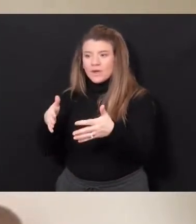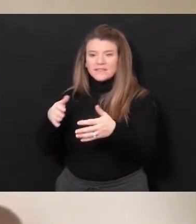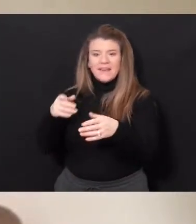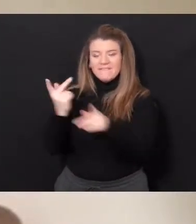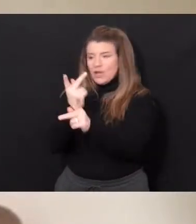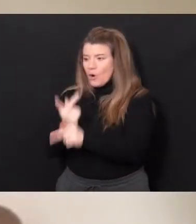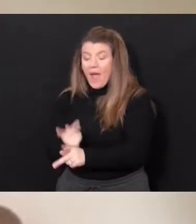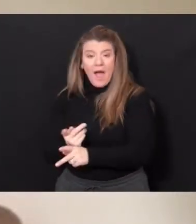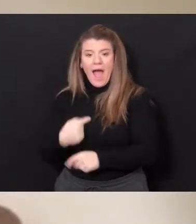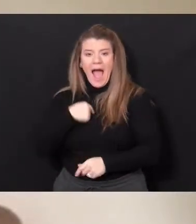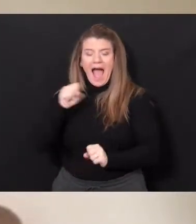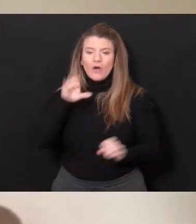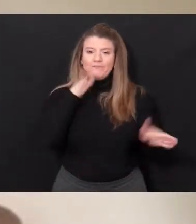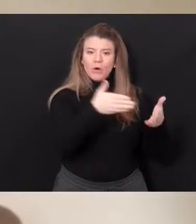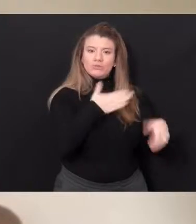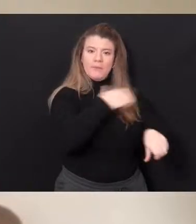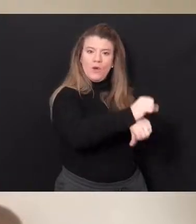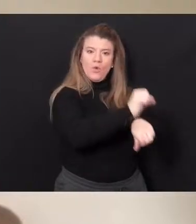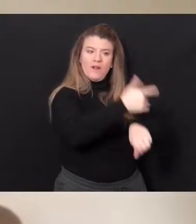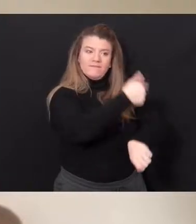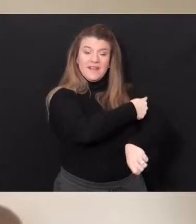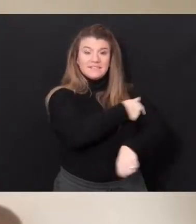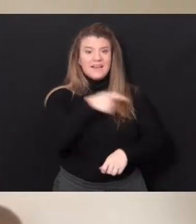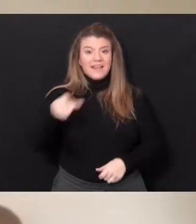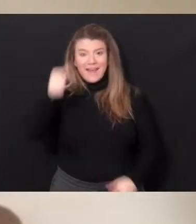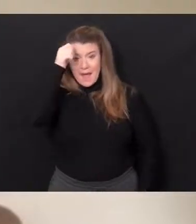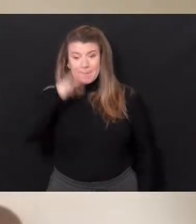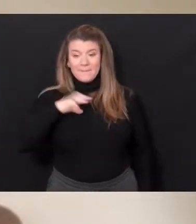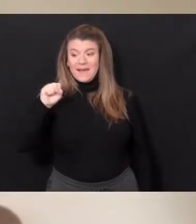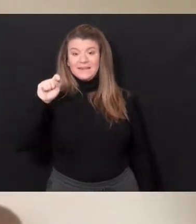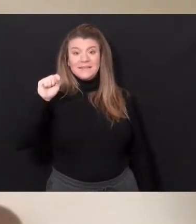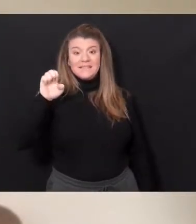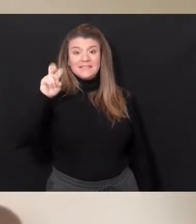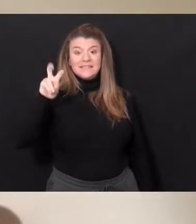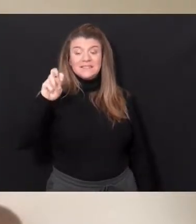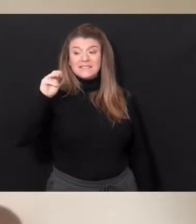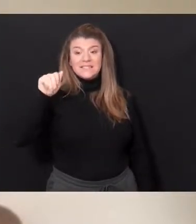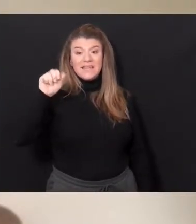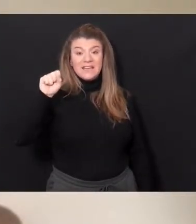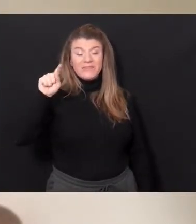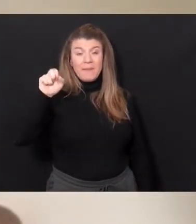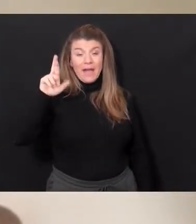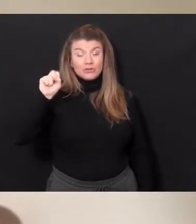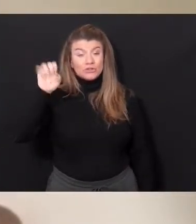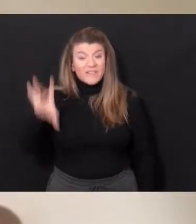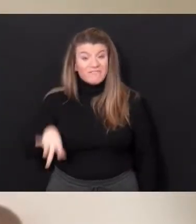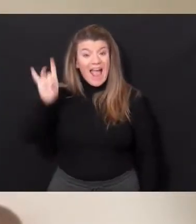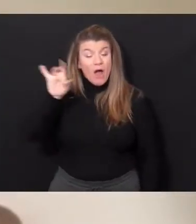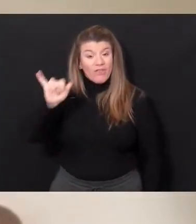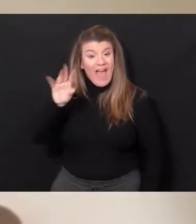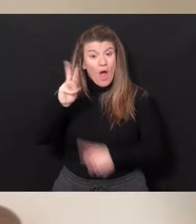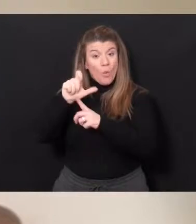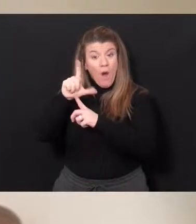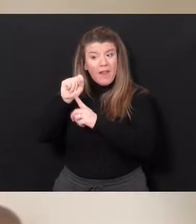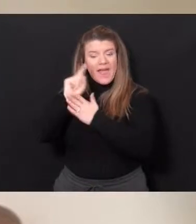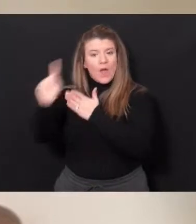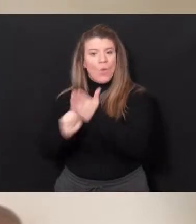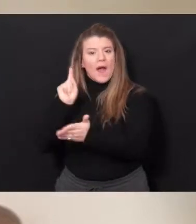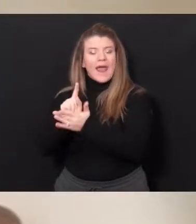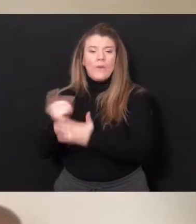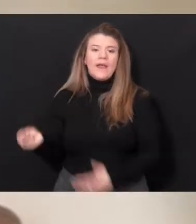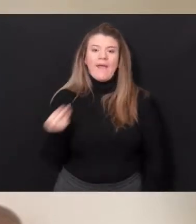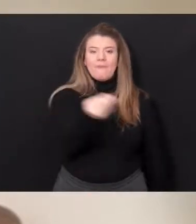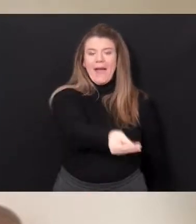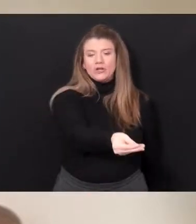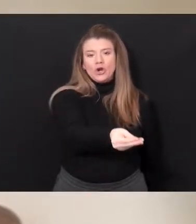vaccines, a good Samaritan by the name of Steve Masters found that wallet, and within an hour had gotten it back to her.